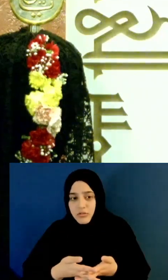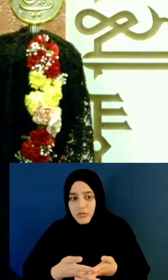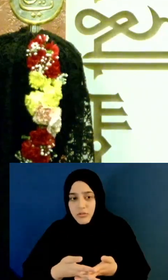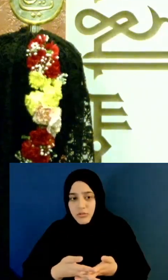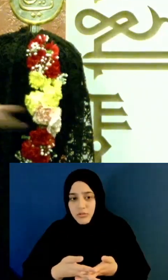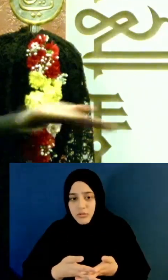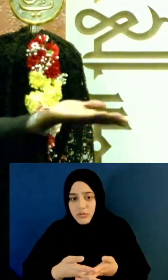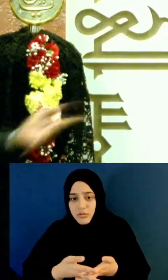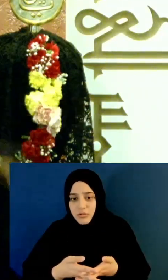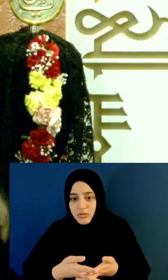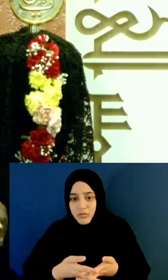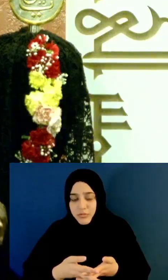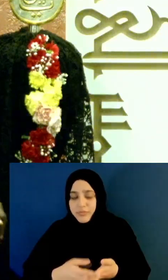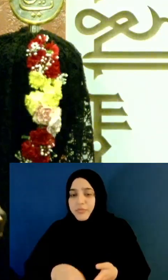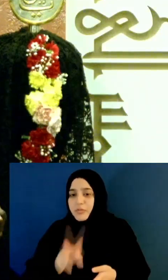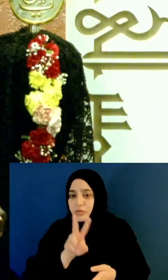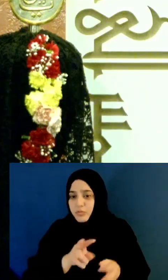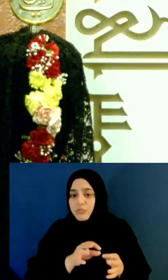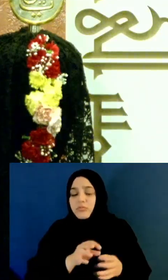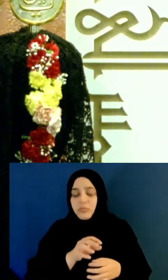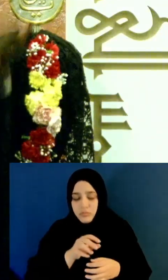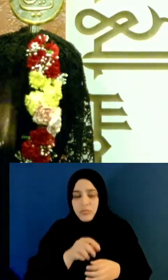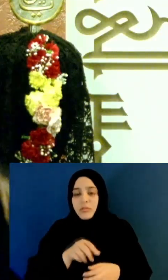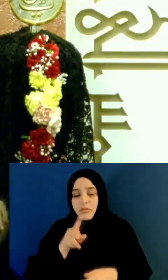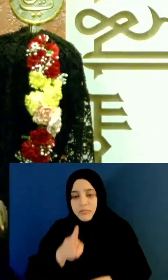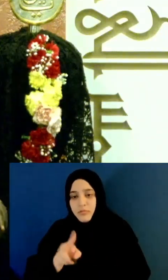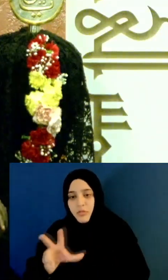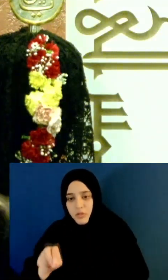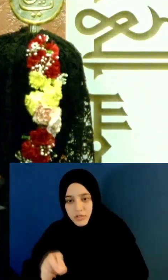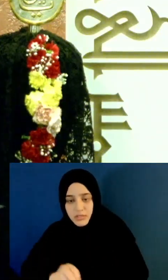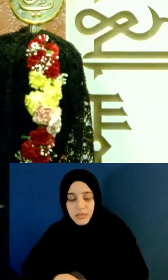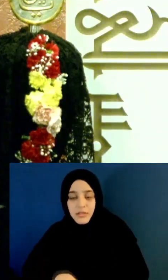So therefore, this is the first difference on ideology.